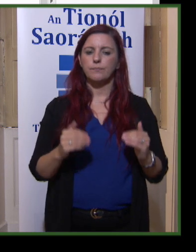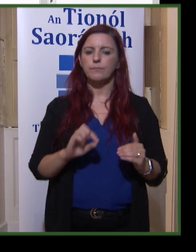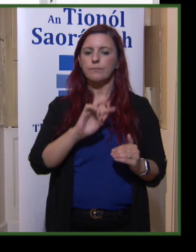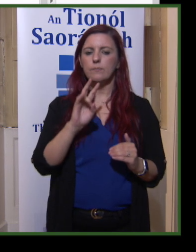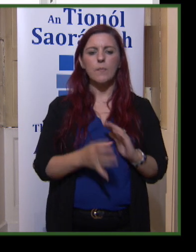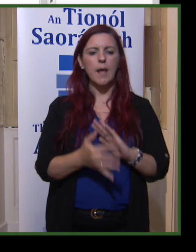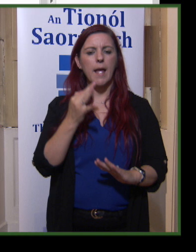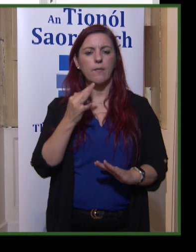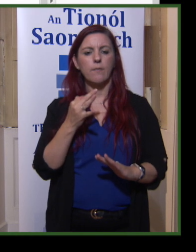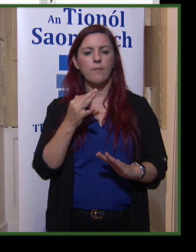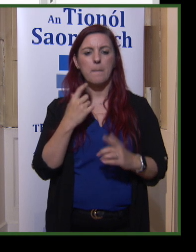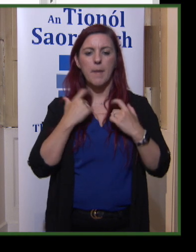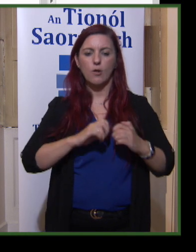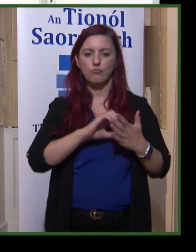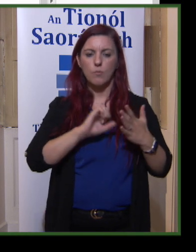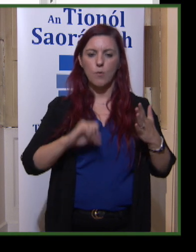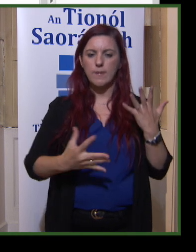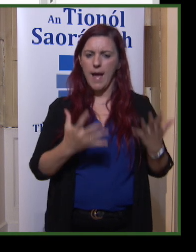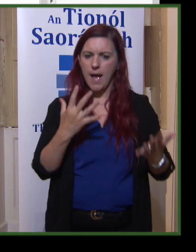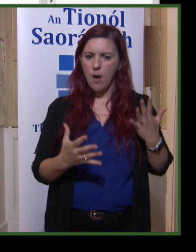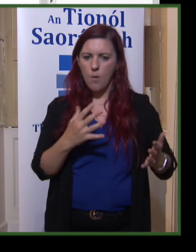the mayor was to be removed from office, how should it be done?